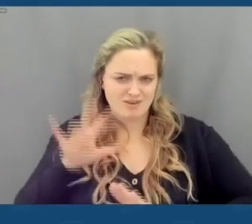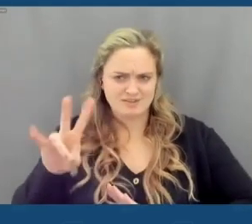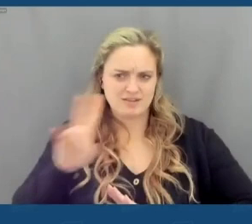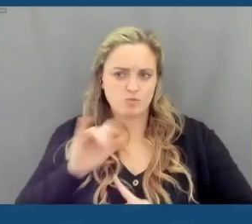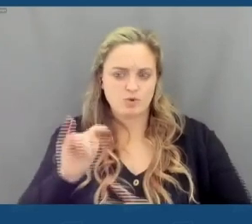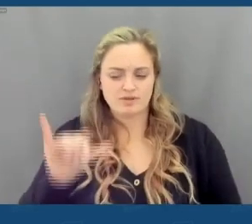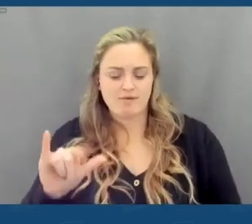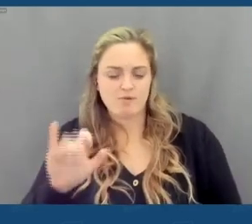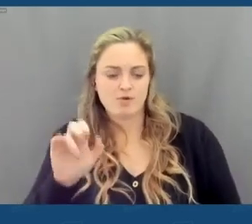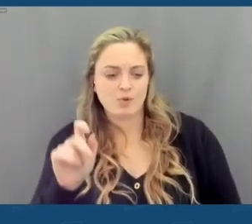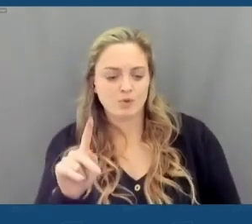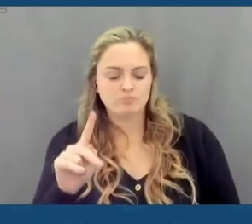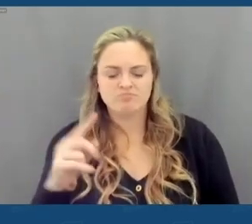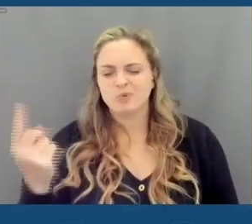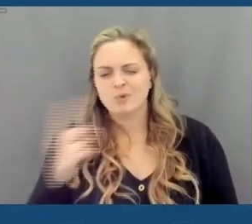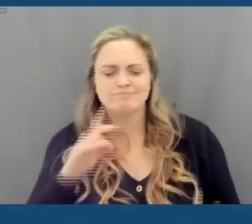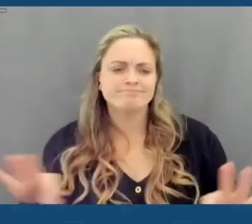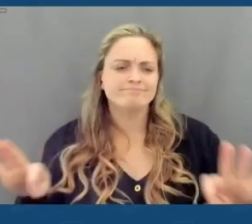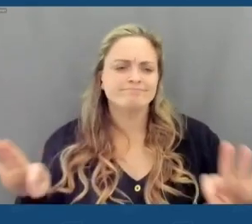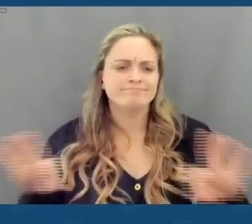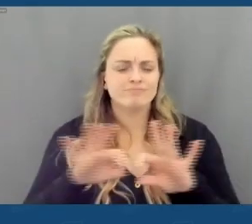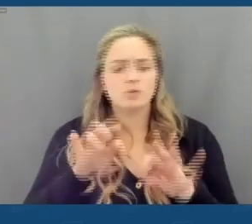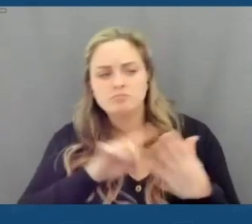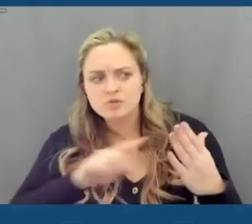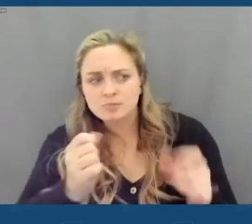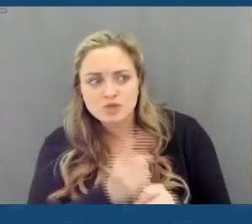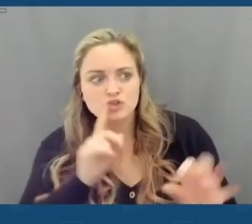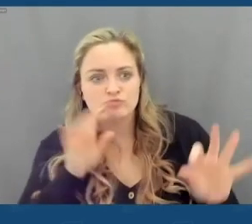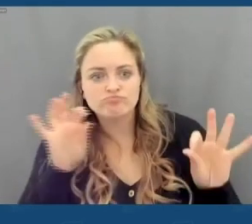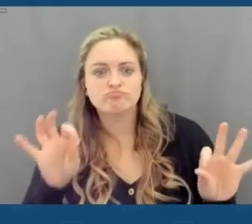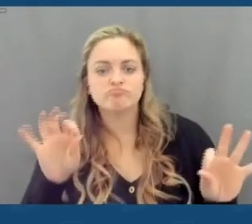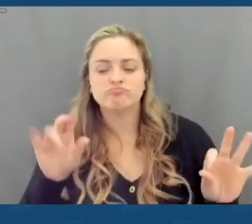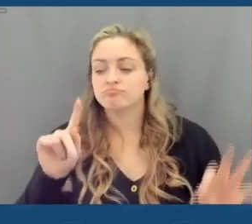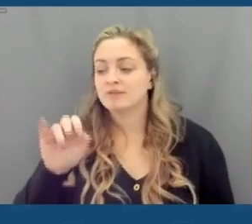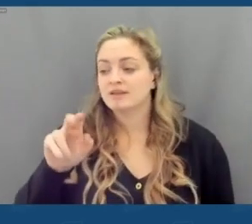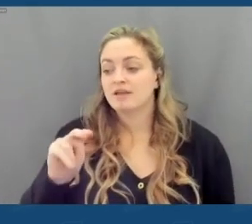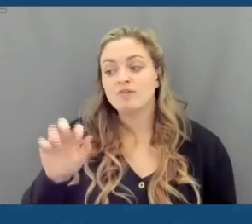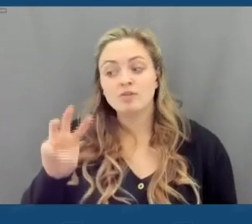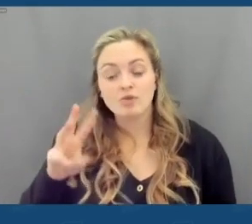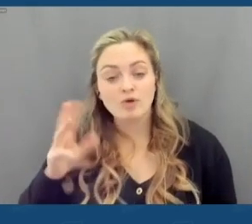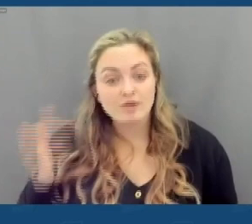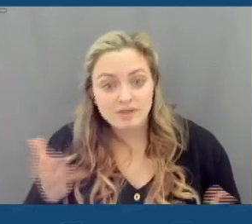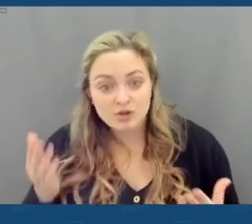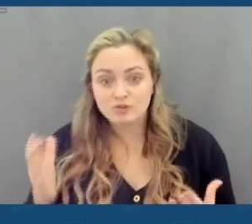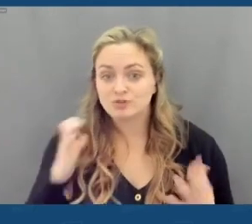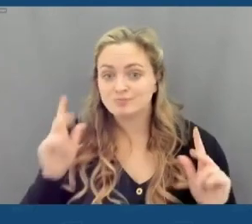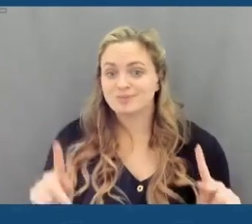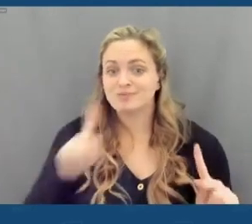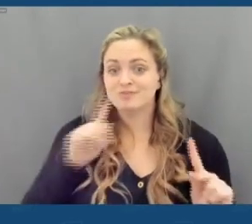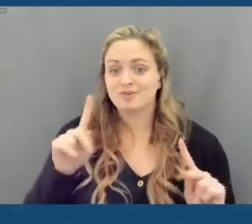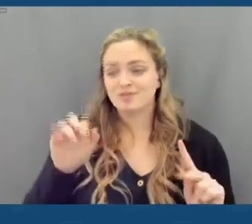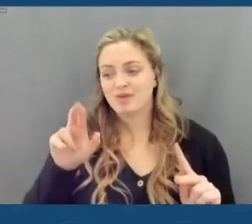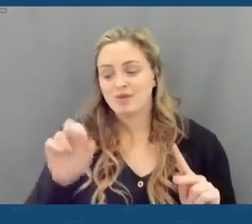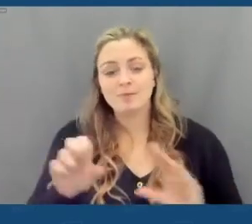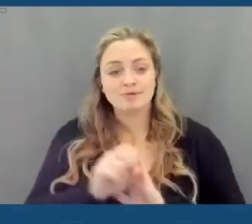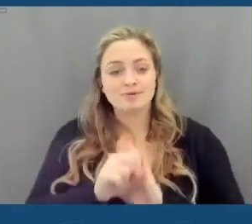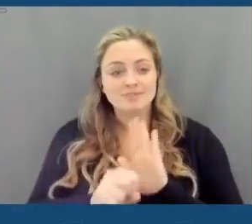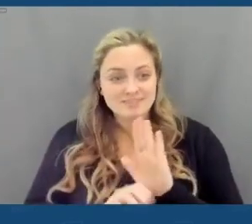so always important to make sure that's right. Kevin Law has joined us, our chair of the Empire State Development. Thank you,